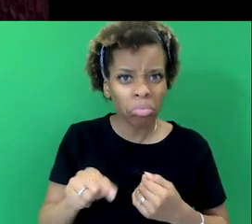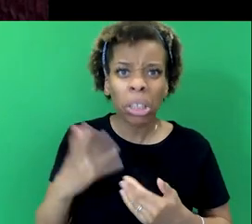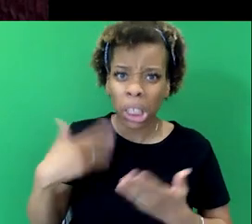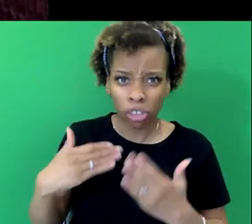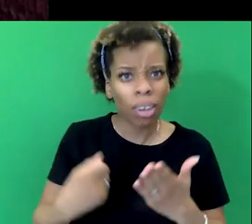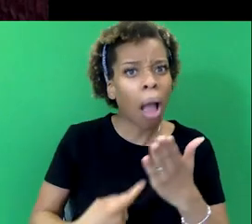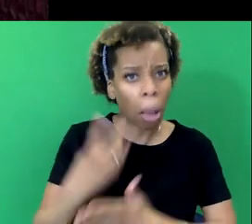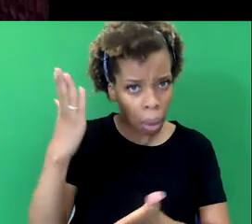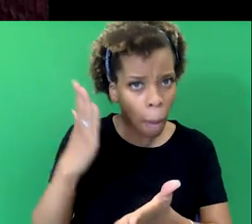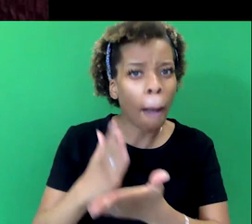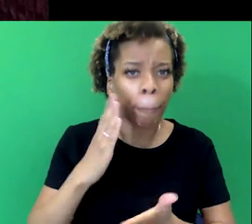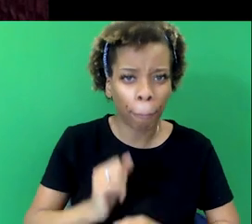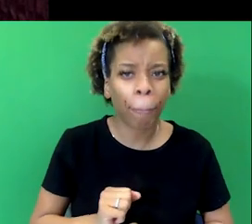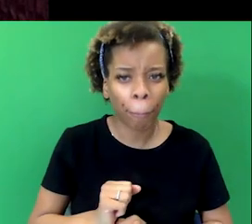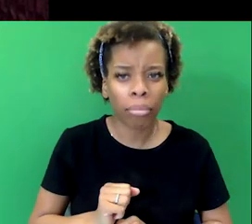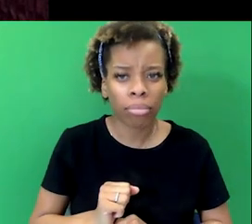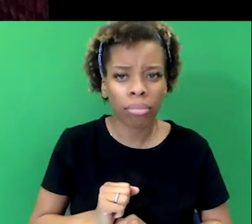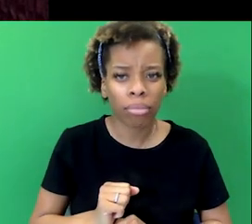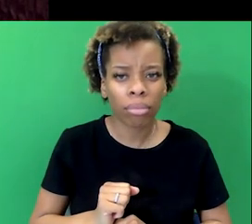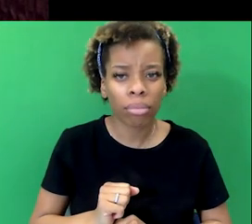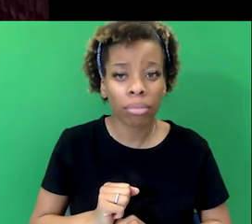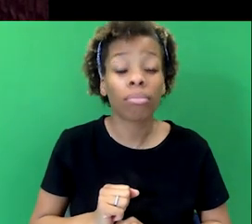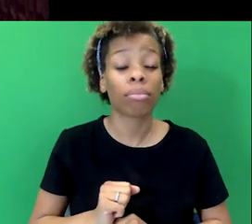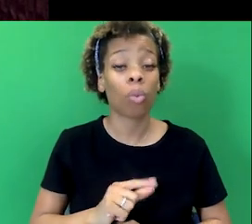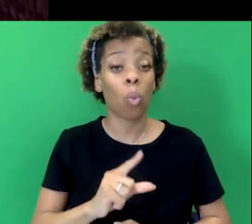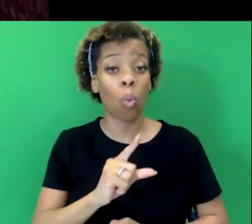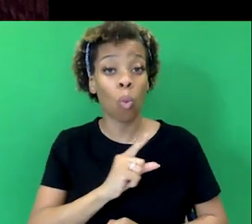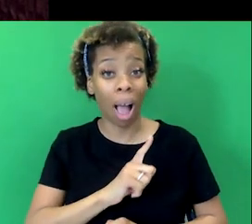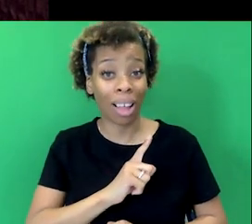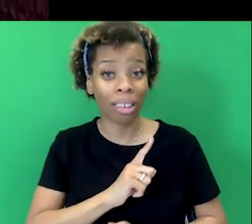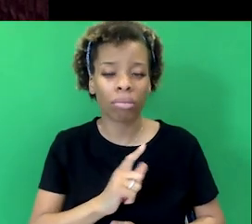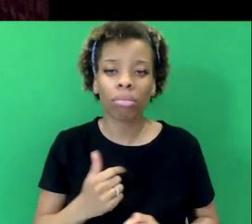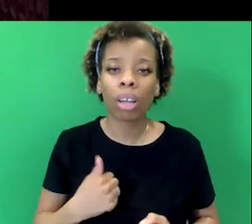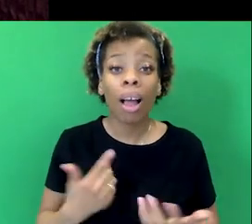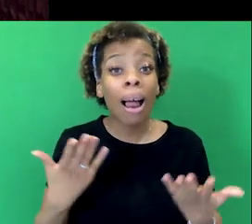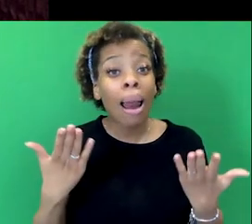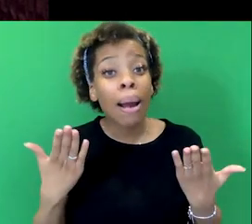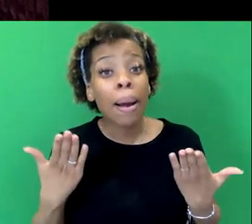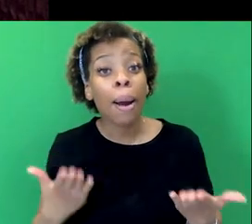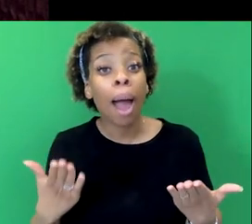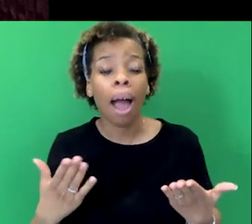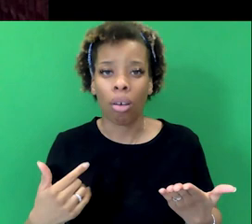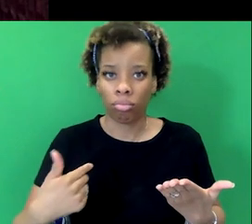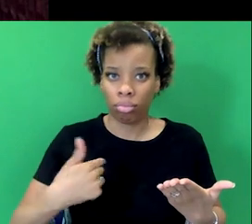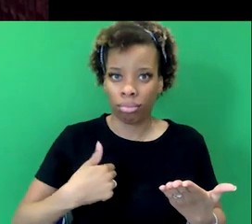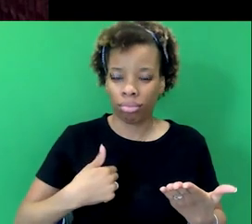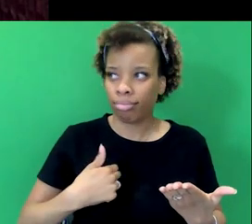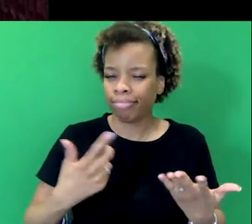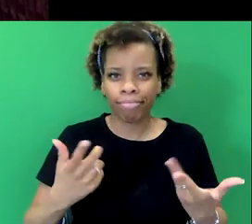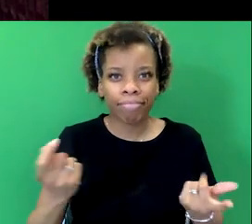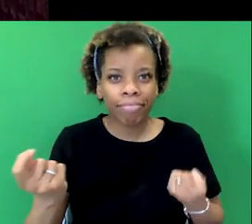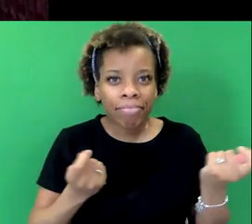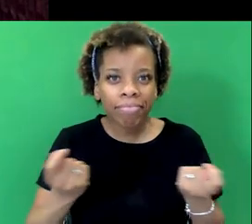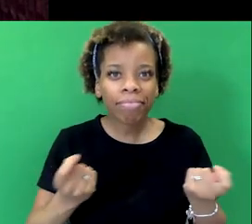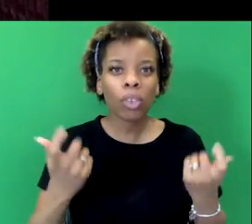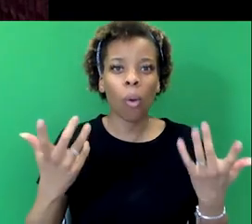Because as I said, you know, it's like I'm now doing the kind of dramas that is traditionally in